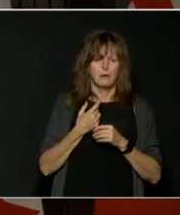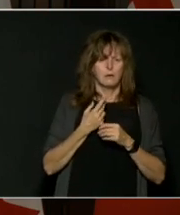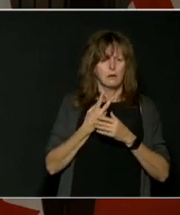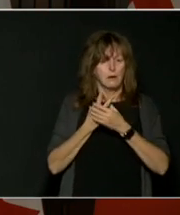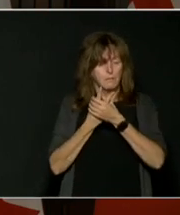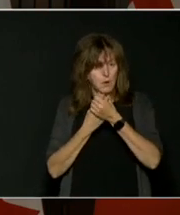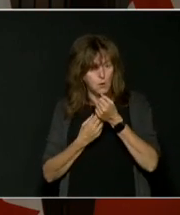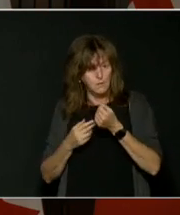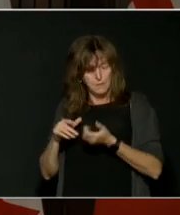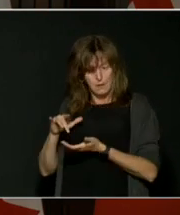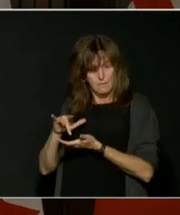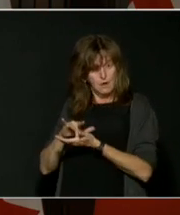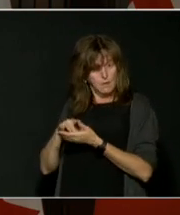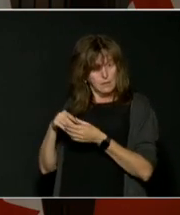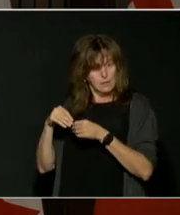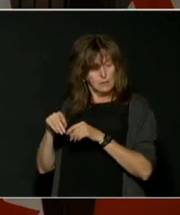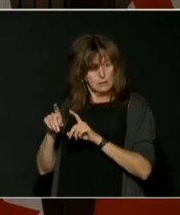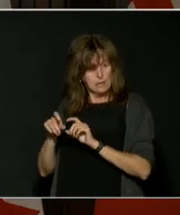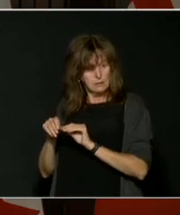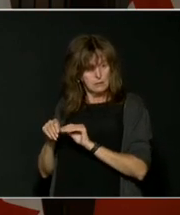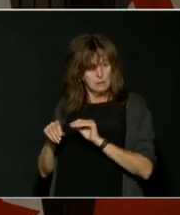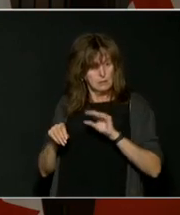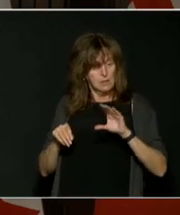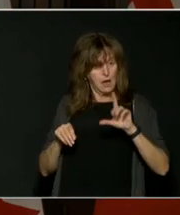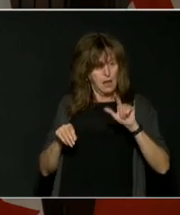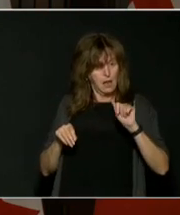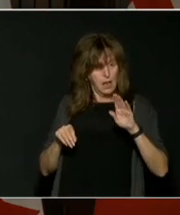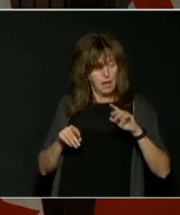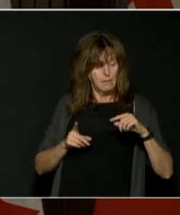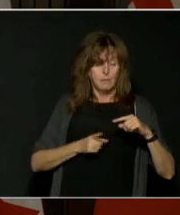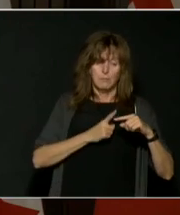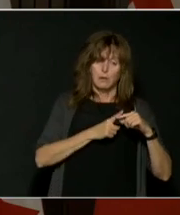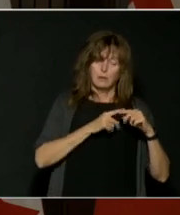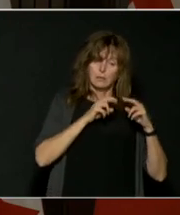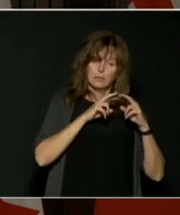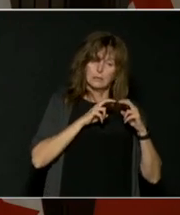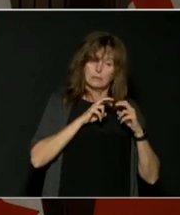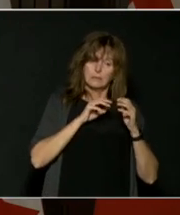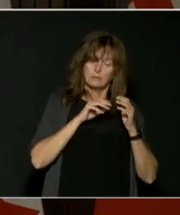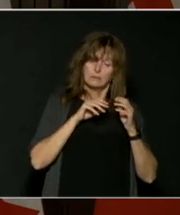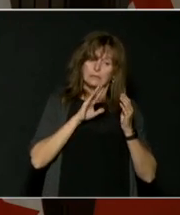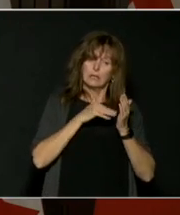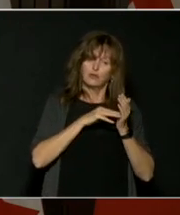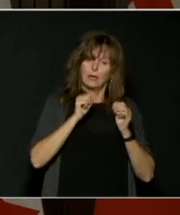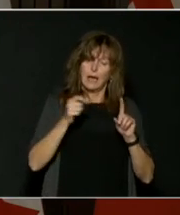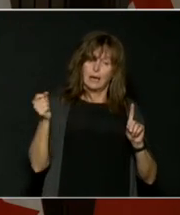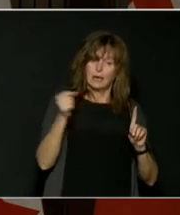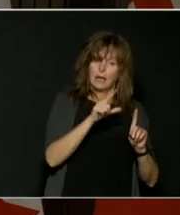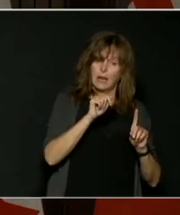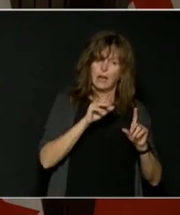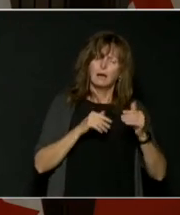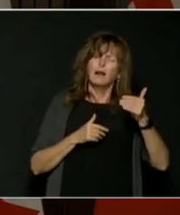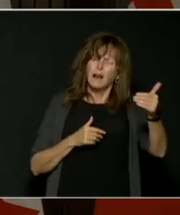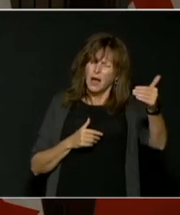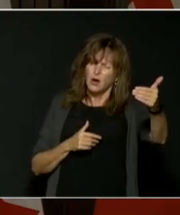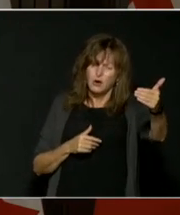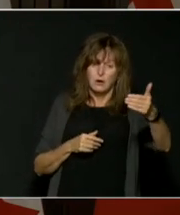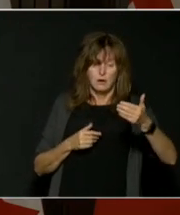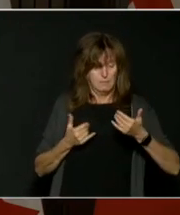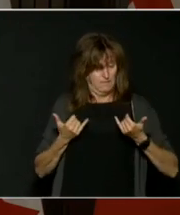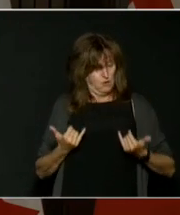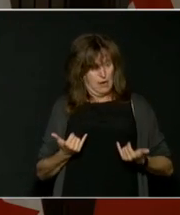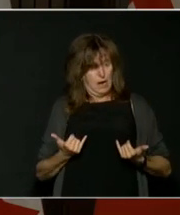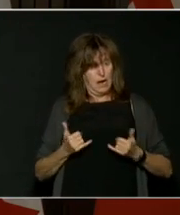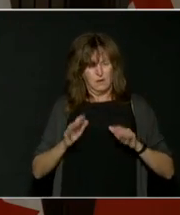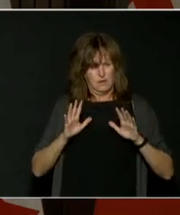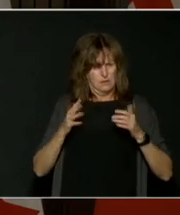pharmacies onto the main network. But this is all a work in progress as we try to do load balancing across our network.